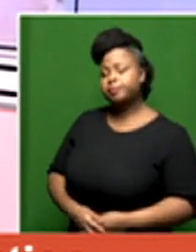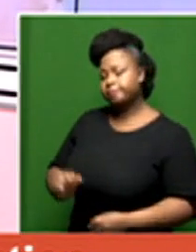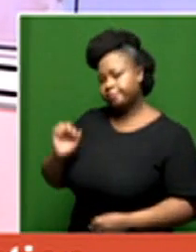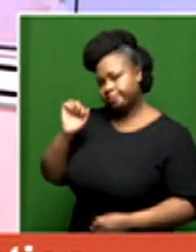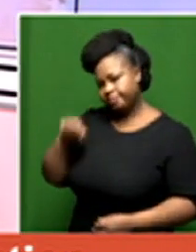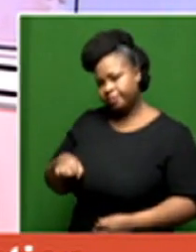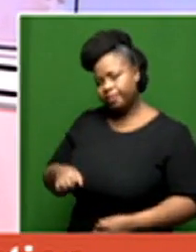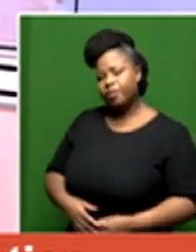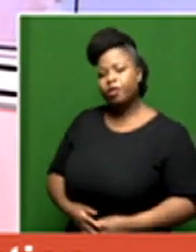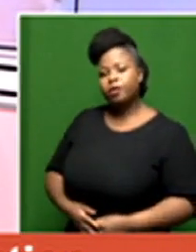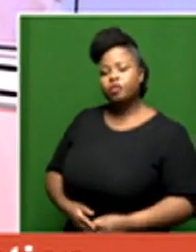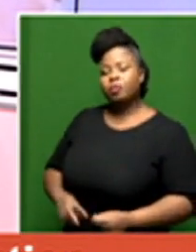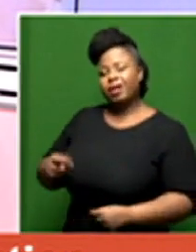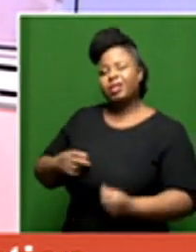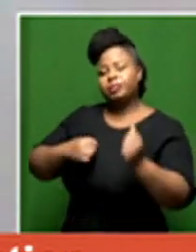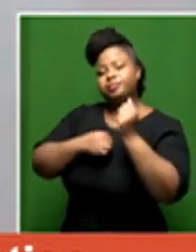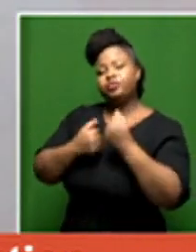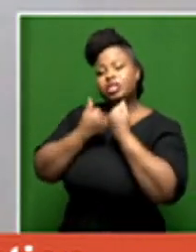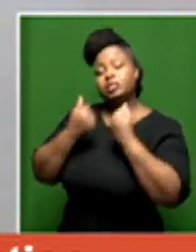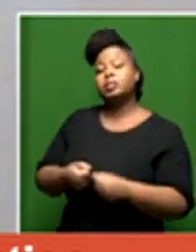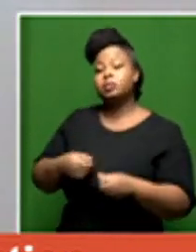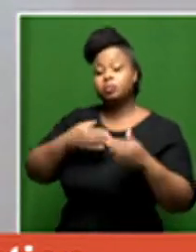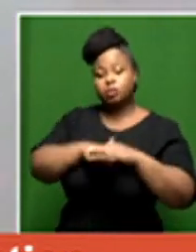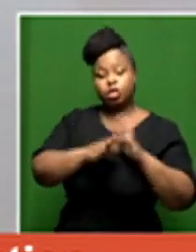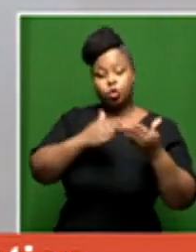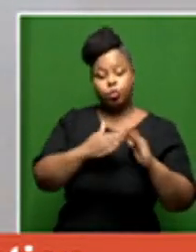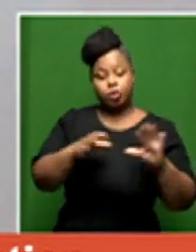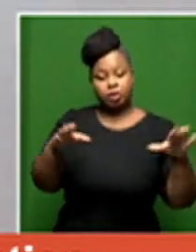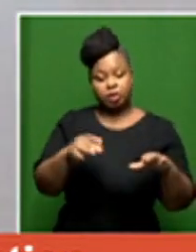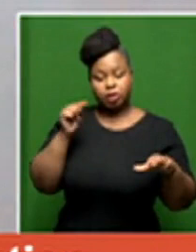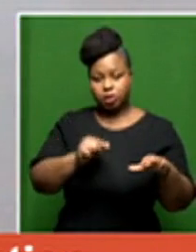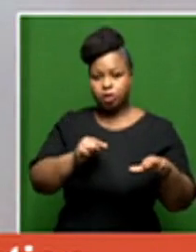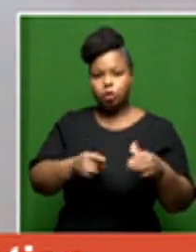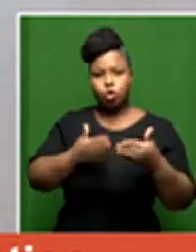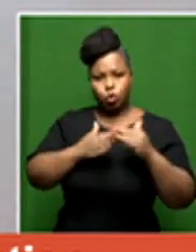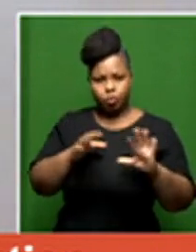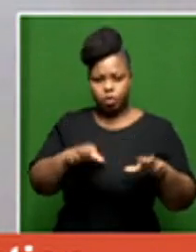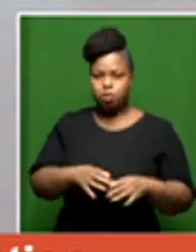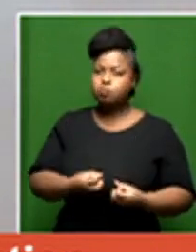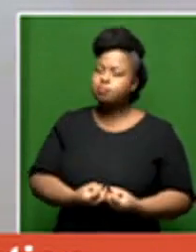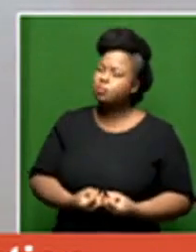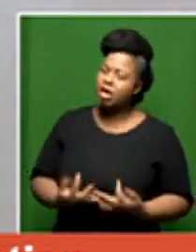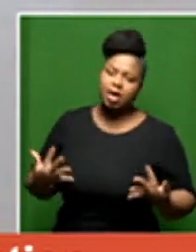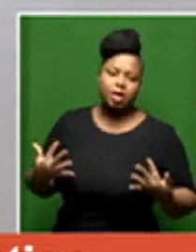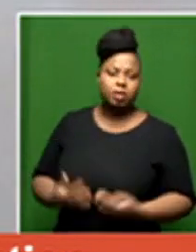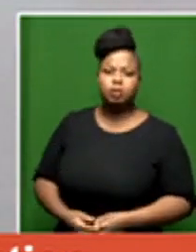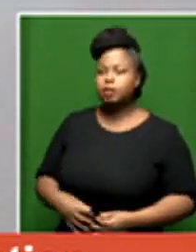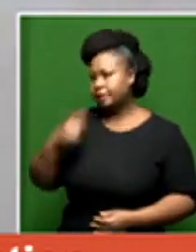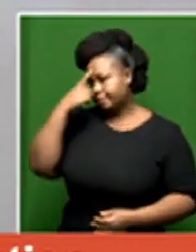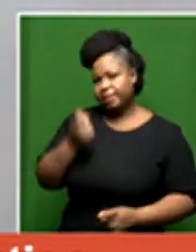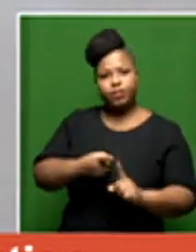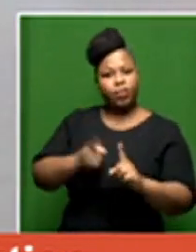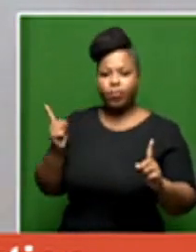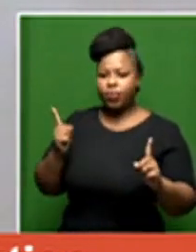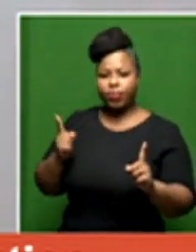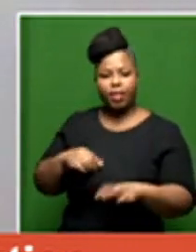Yes. So apart from the structural challenges, we have to look at the community itself. And in the community, there are so many myths and misconceptions